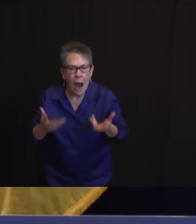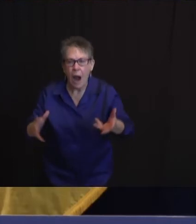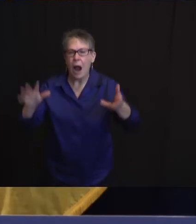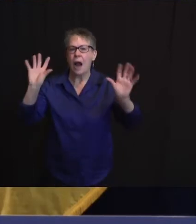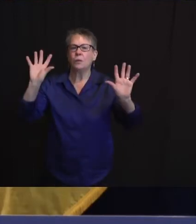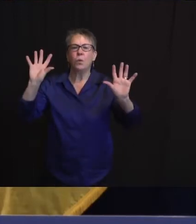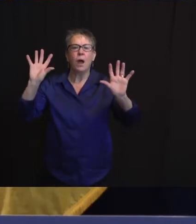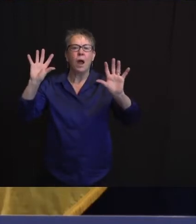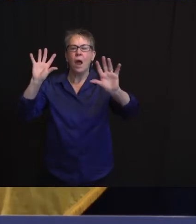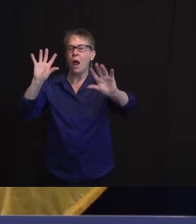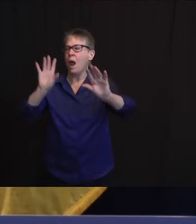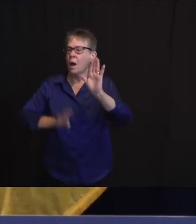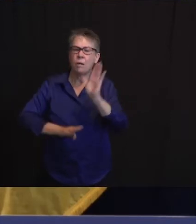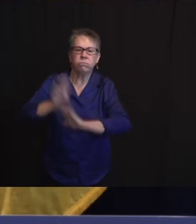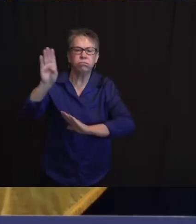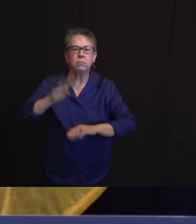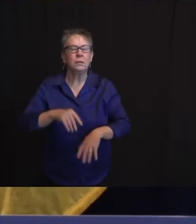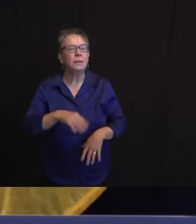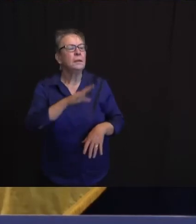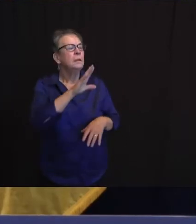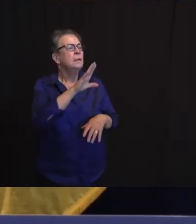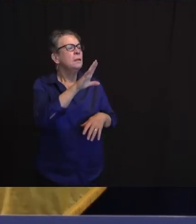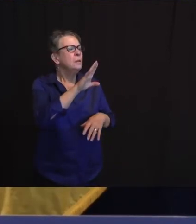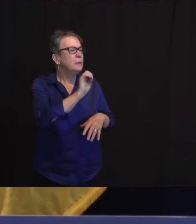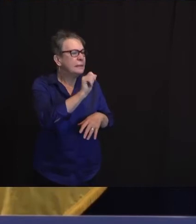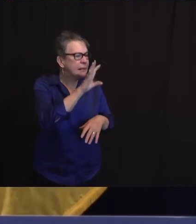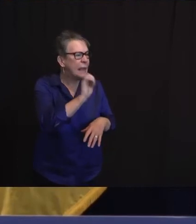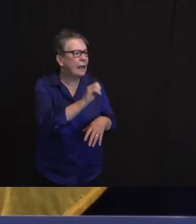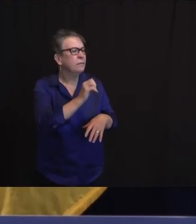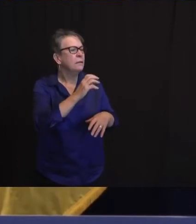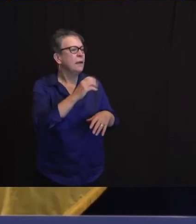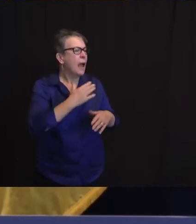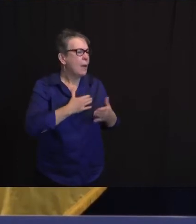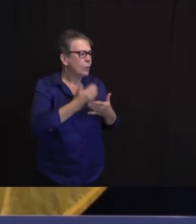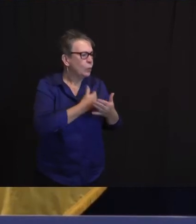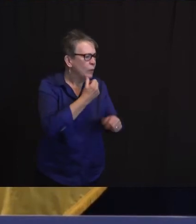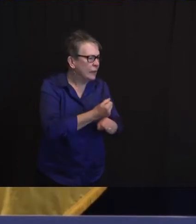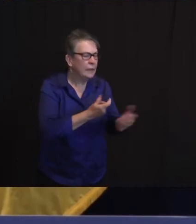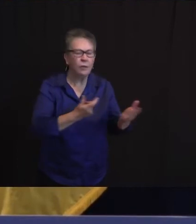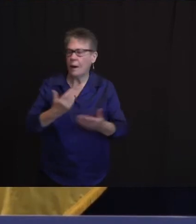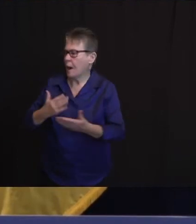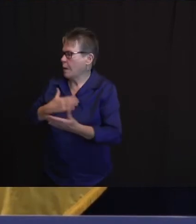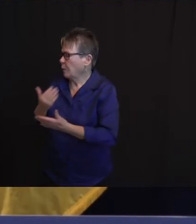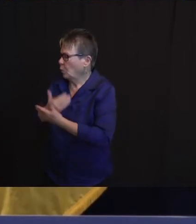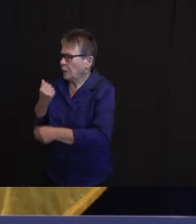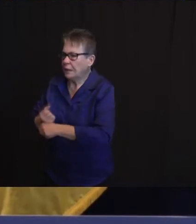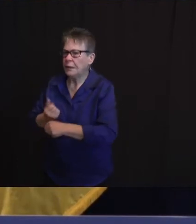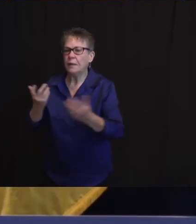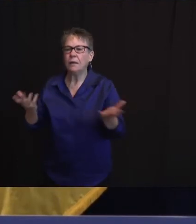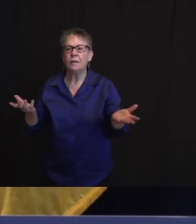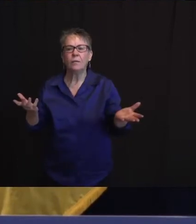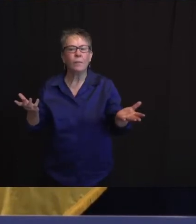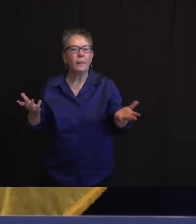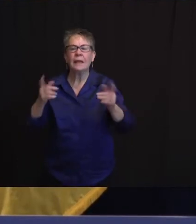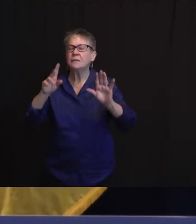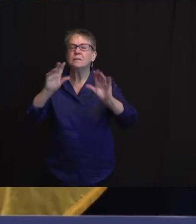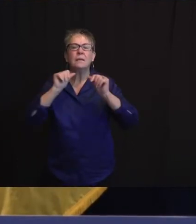Likewise to you, to Jared, Paramel, Dan, the rest of the team. Stay at it, folks. This is not forever and for always. The vaccines are